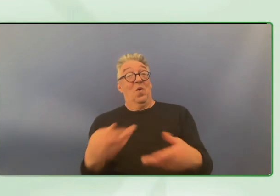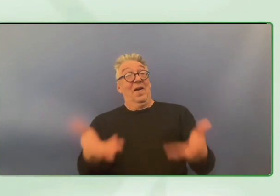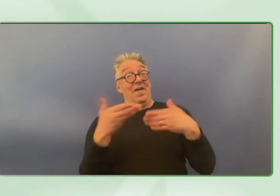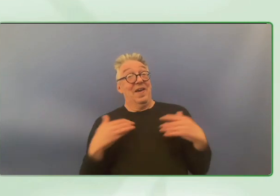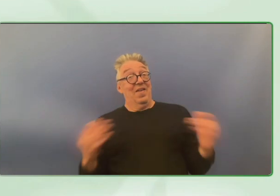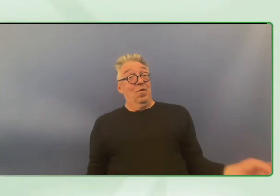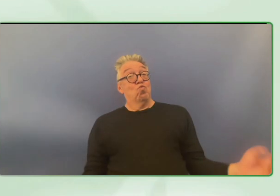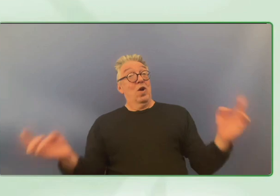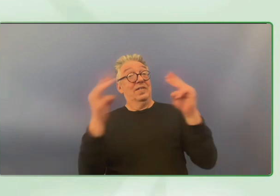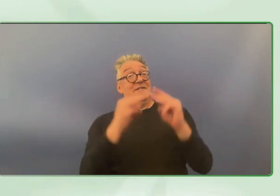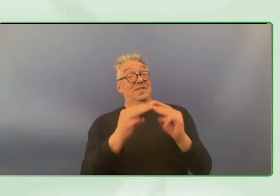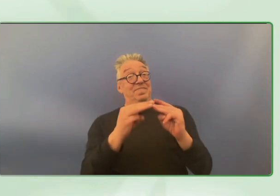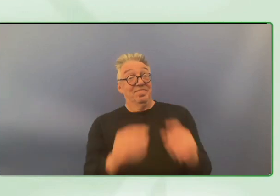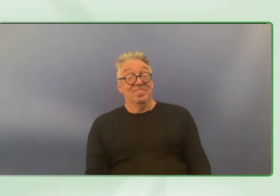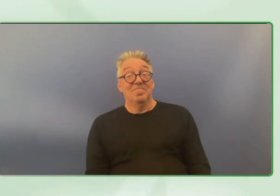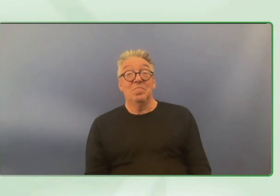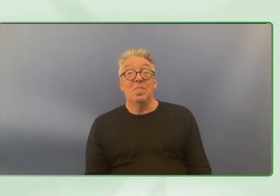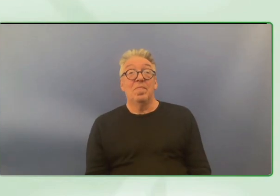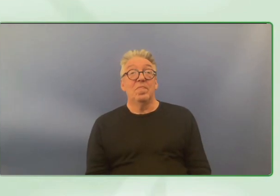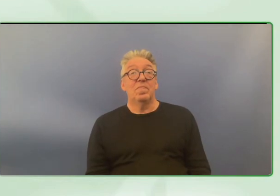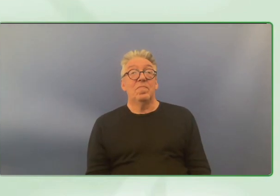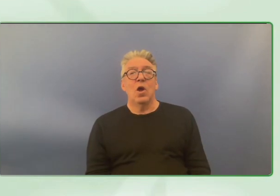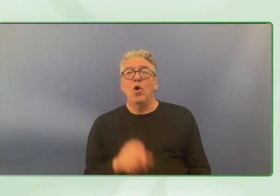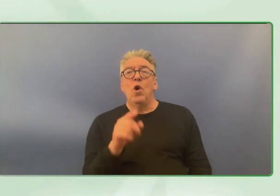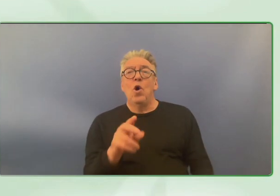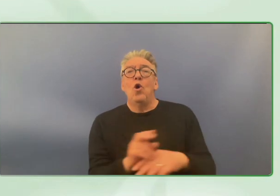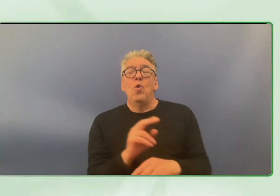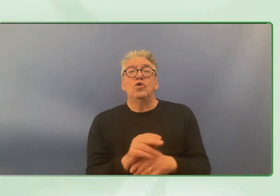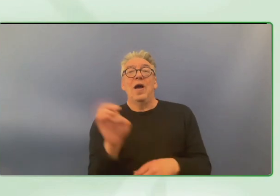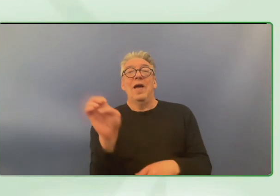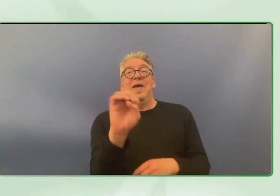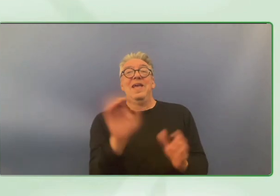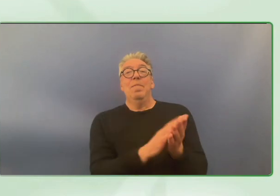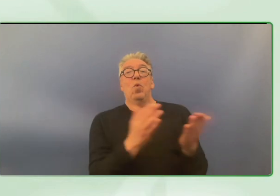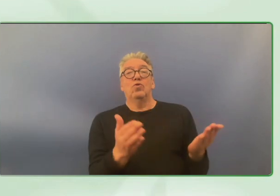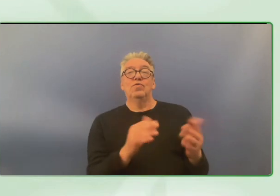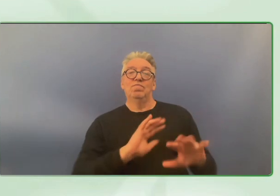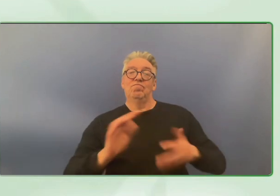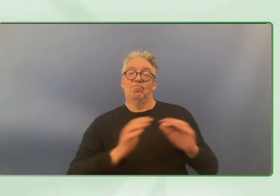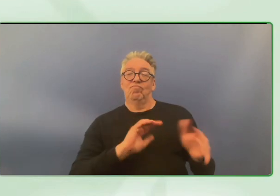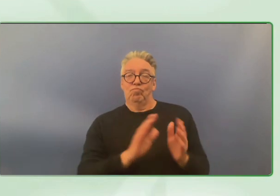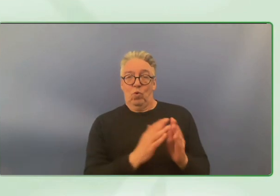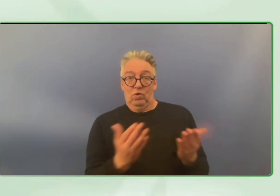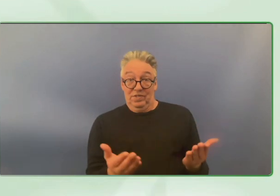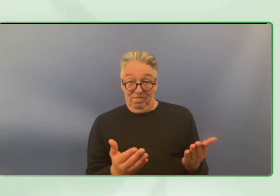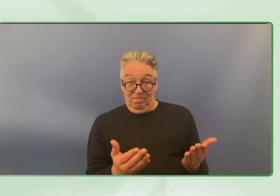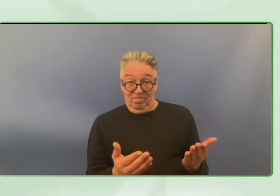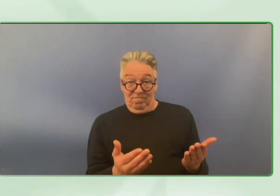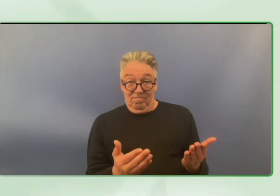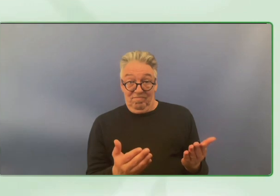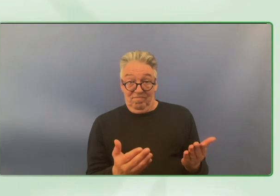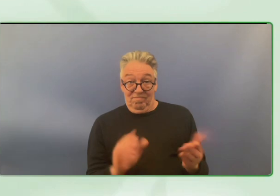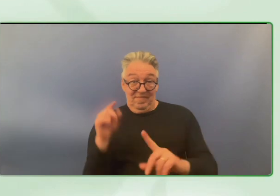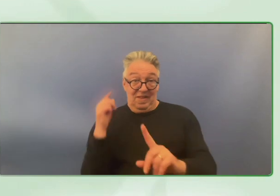The main tool you're using are ebooks in sign language, and the aim is to create